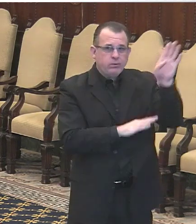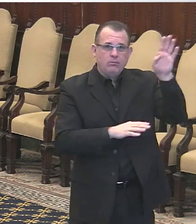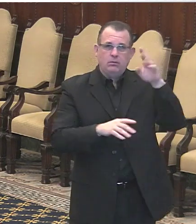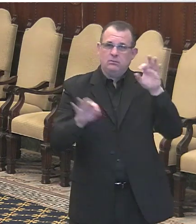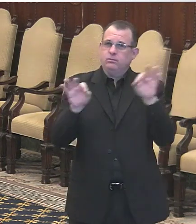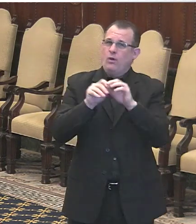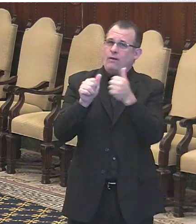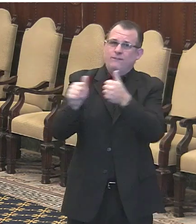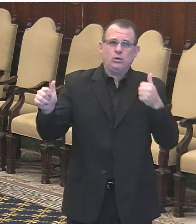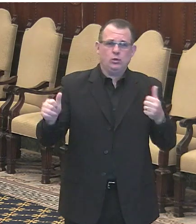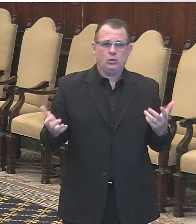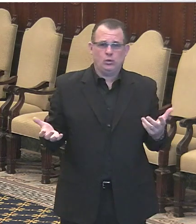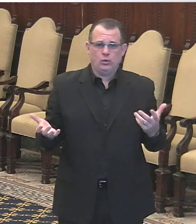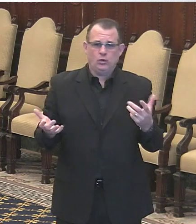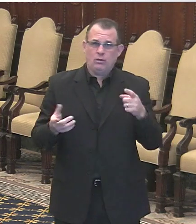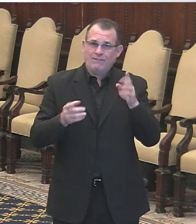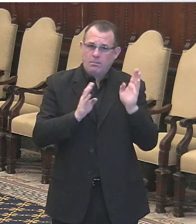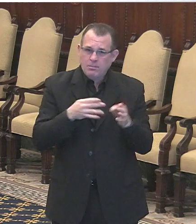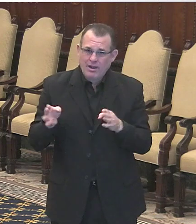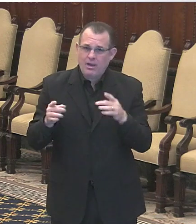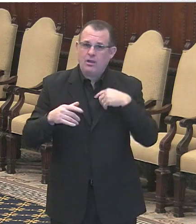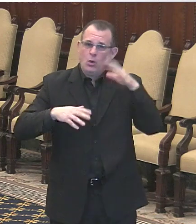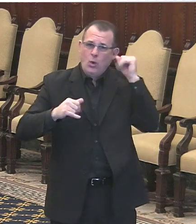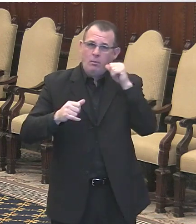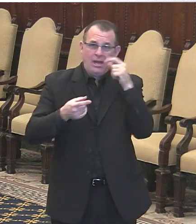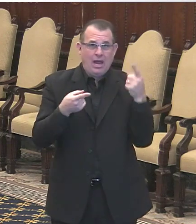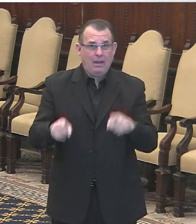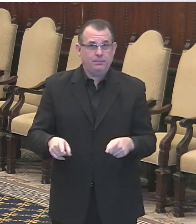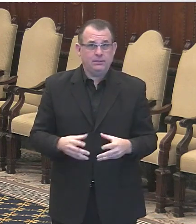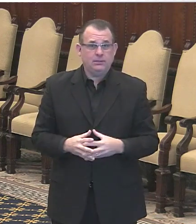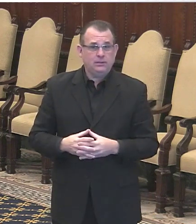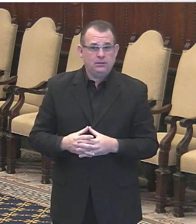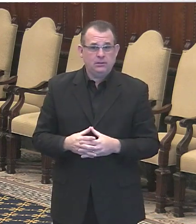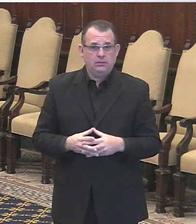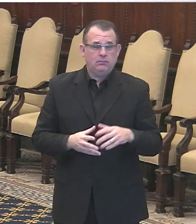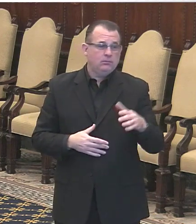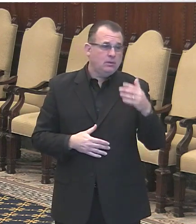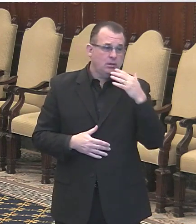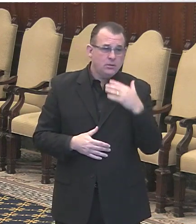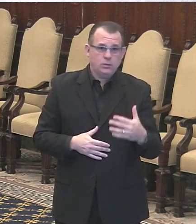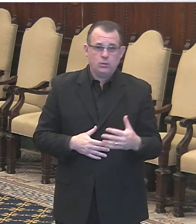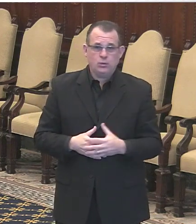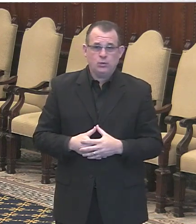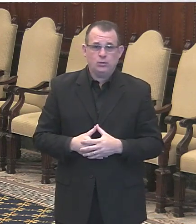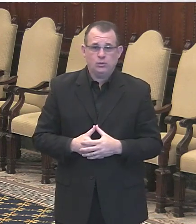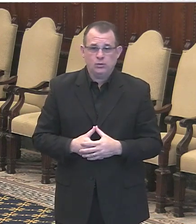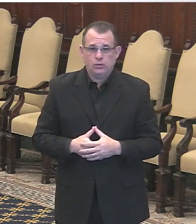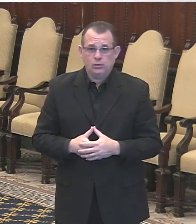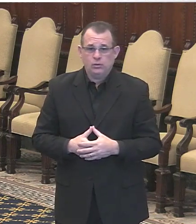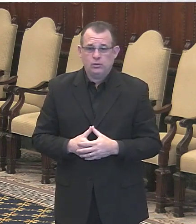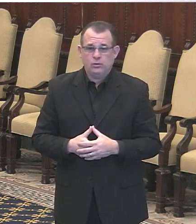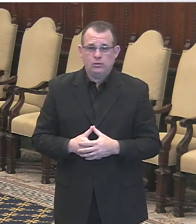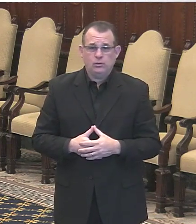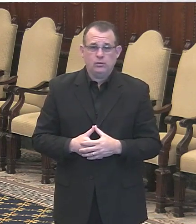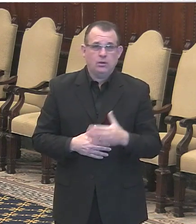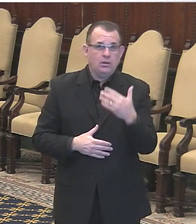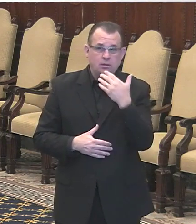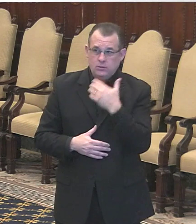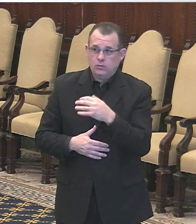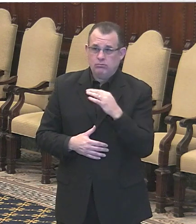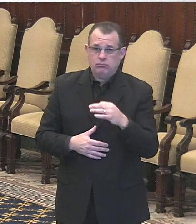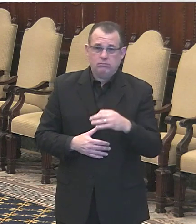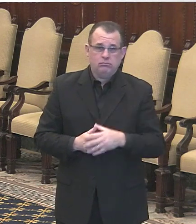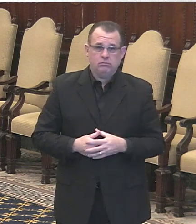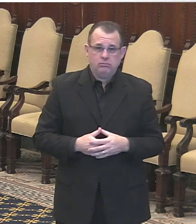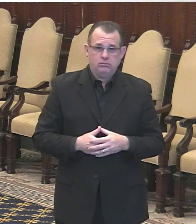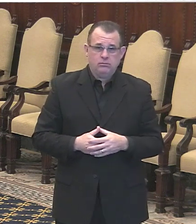that, but we're hoping not to have that. Thank you, guys. Okay. Thank you, Rudy. We're going to go back to